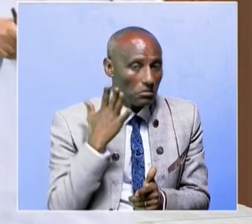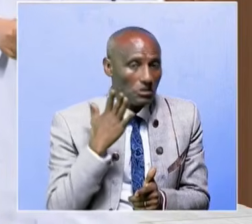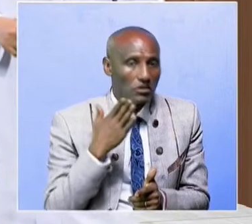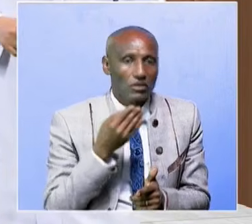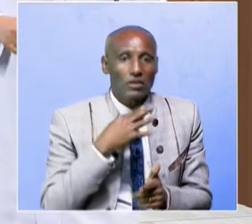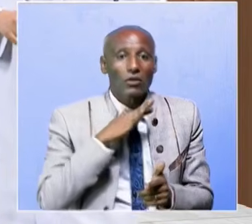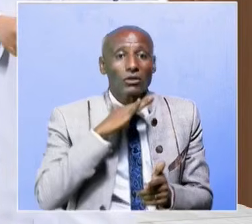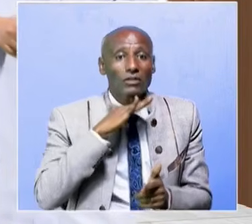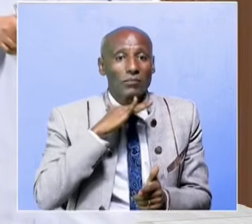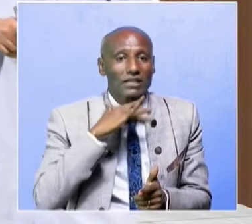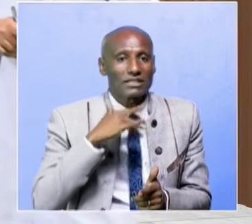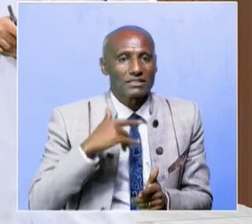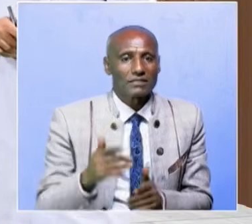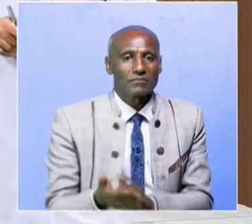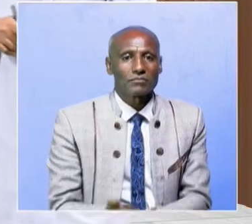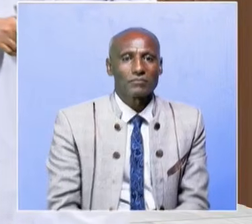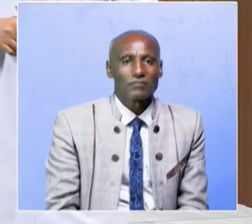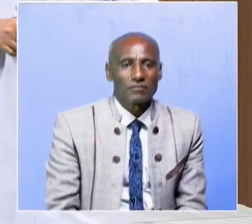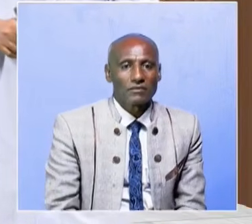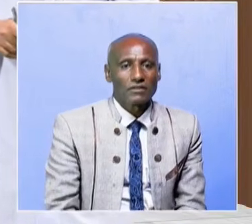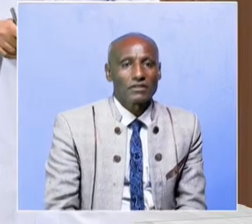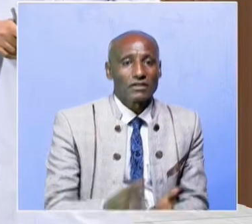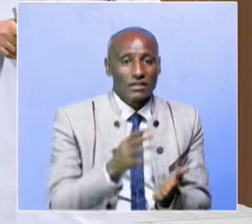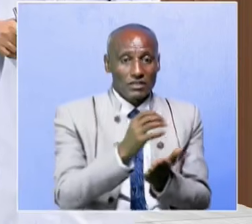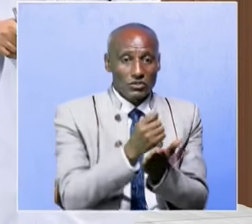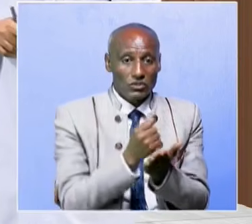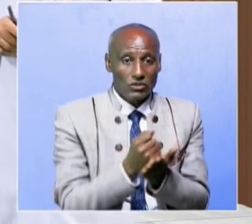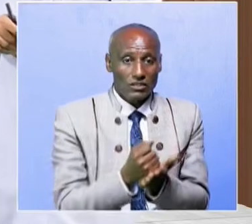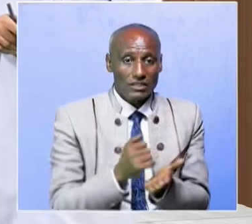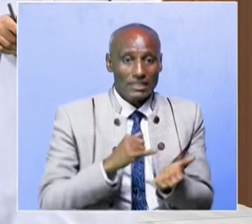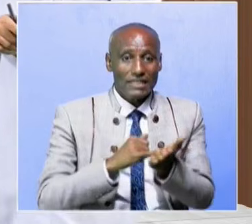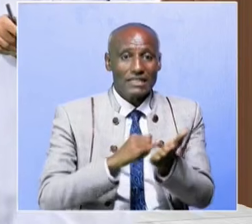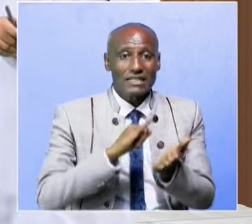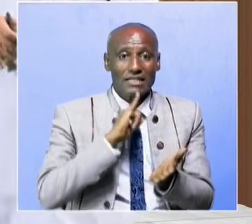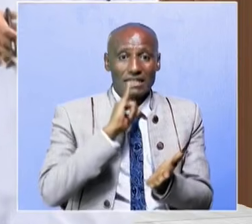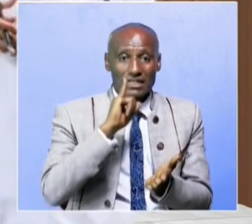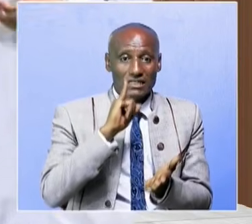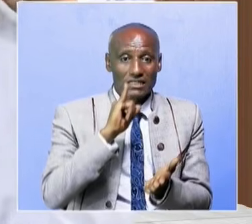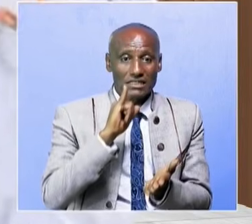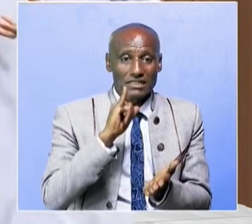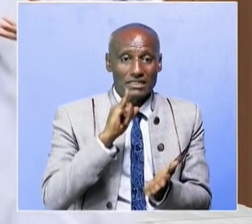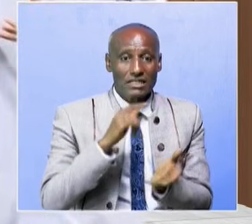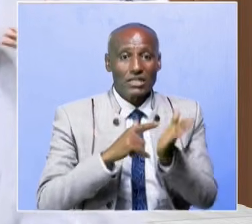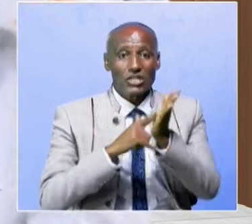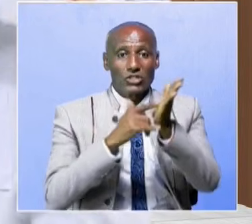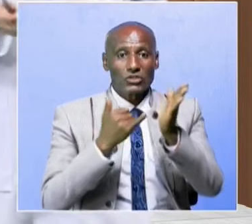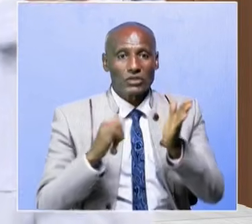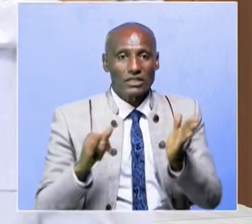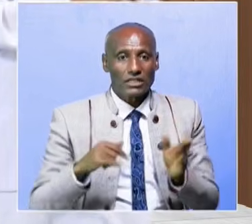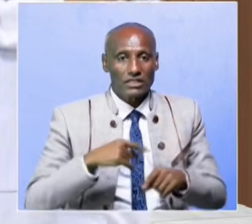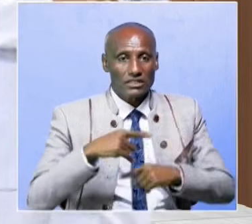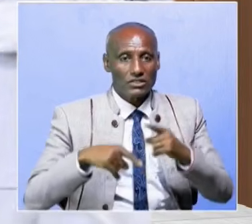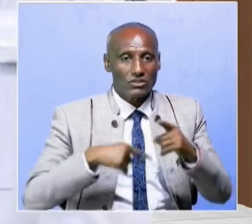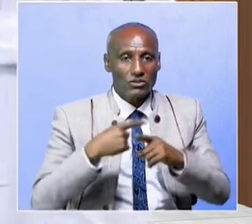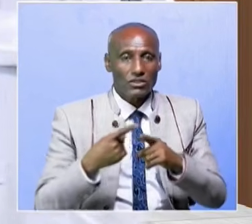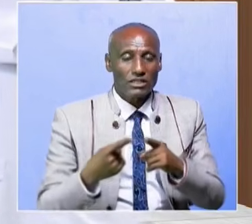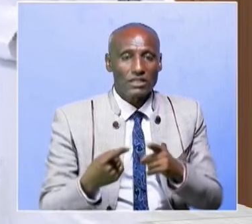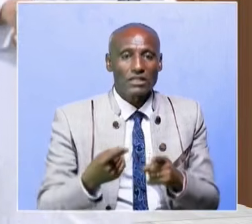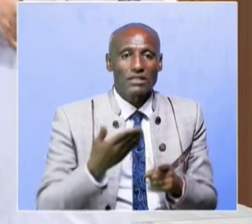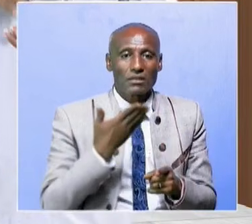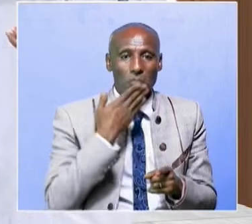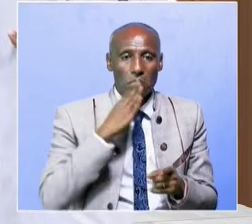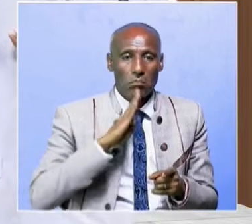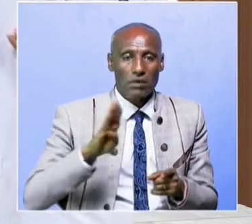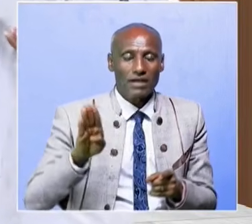is probably contaminated. So it is showing how this food has gone bad, and that's why you are sick